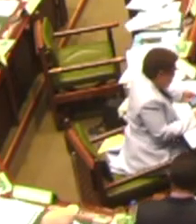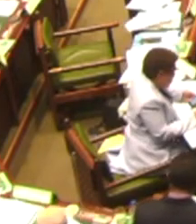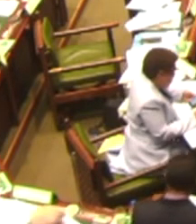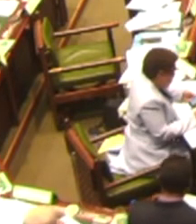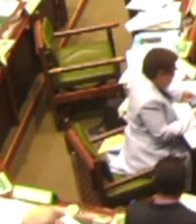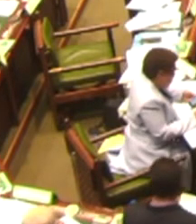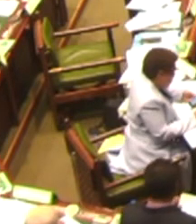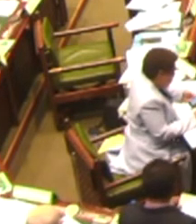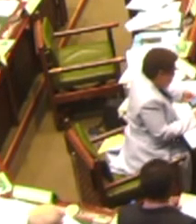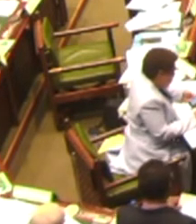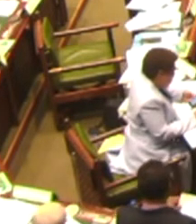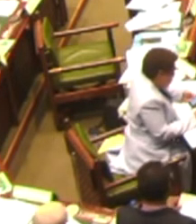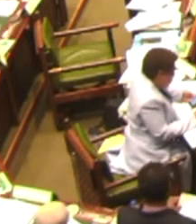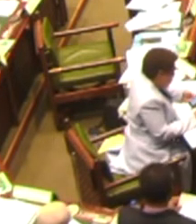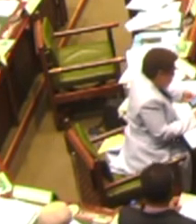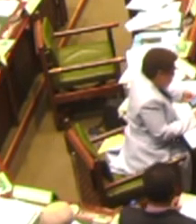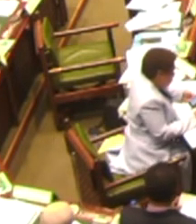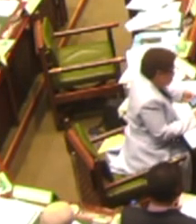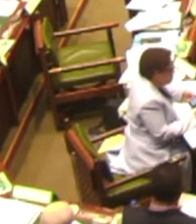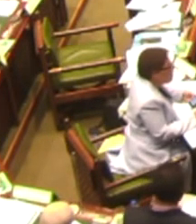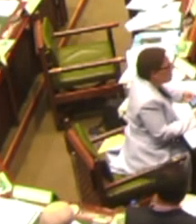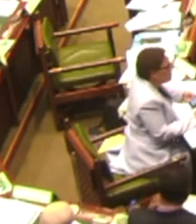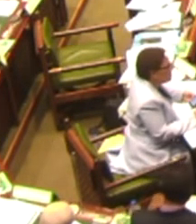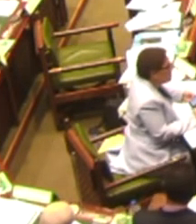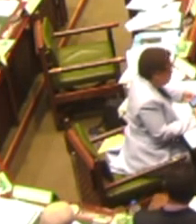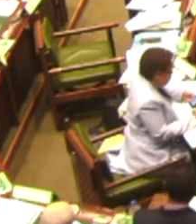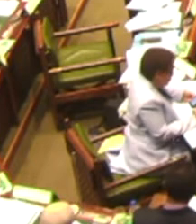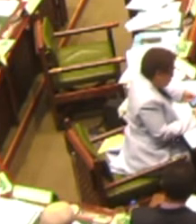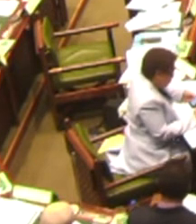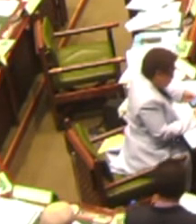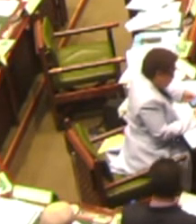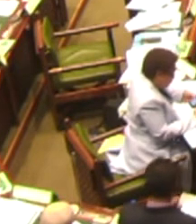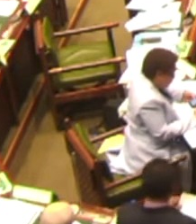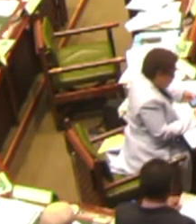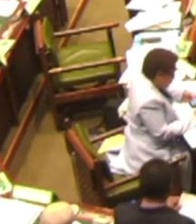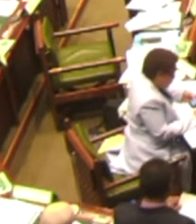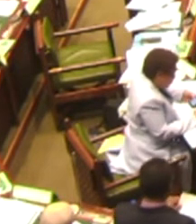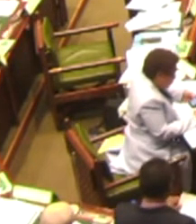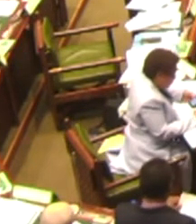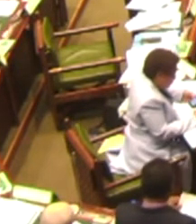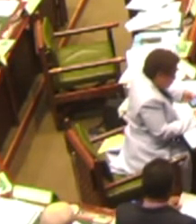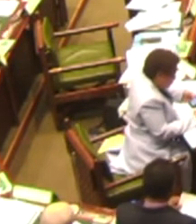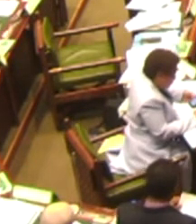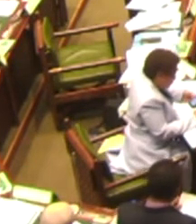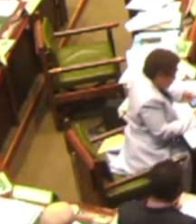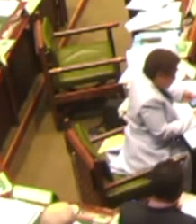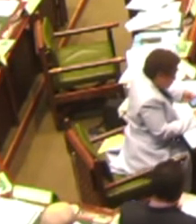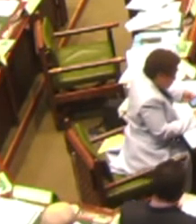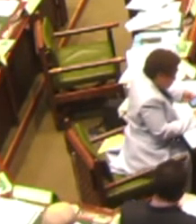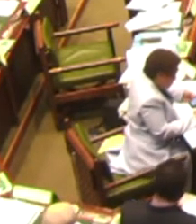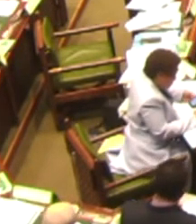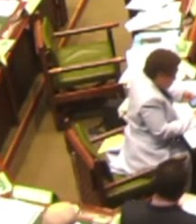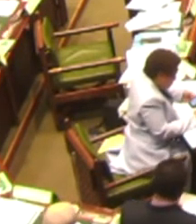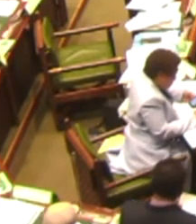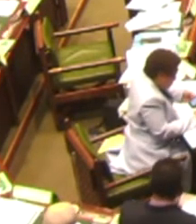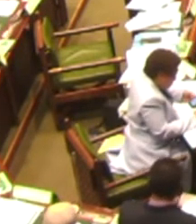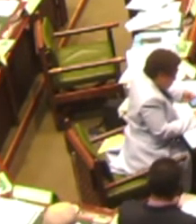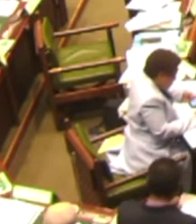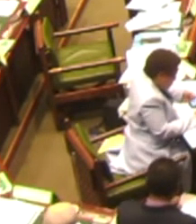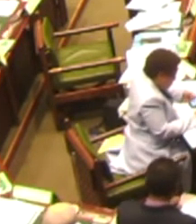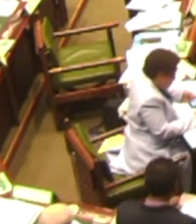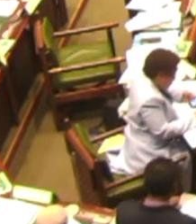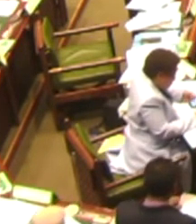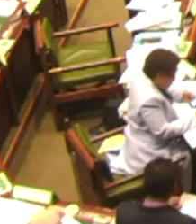you, Madam Speaker. Madam Speaker, I rise to thank the Honourable Minister for Economy and his team for preparation of 2018 and